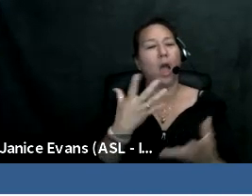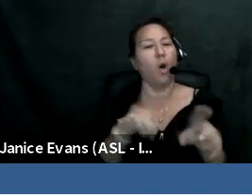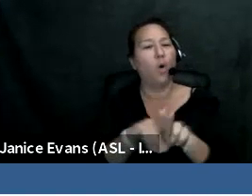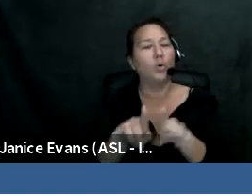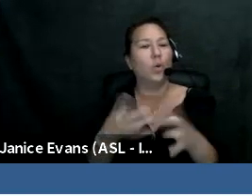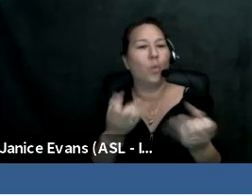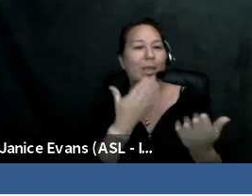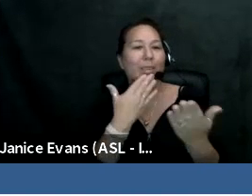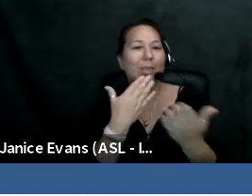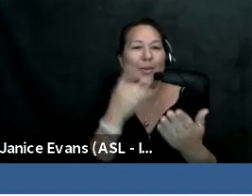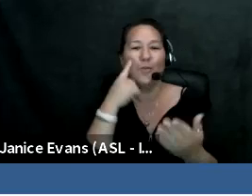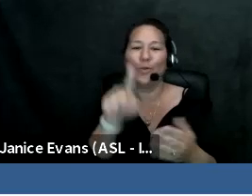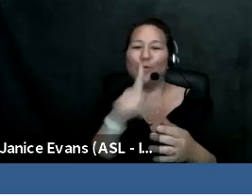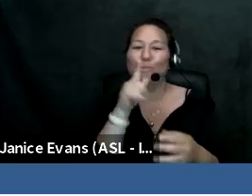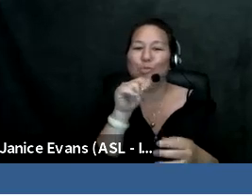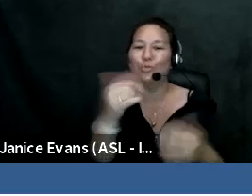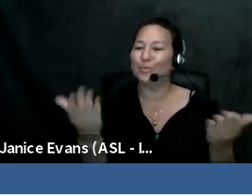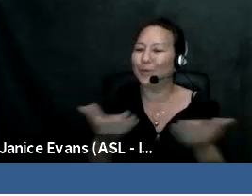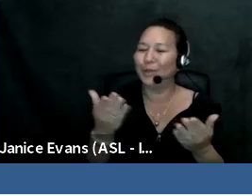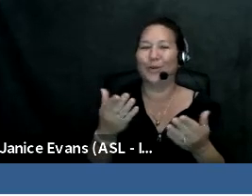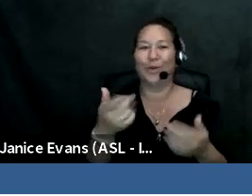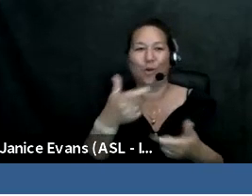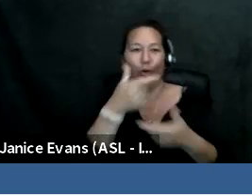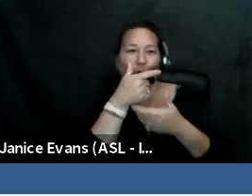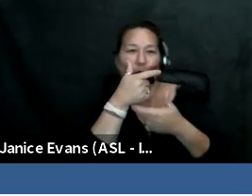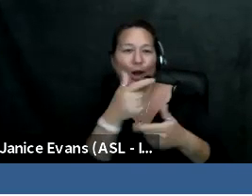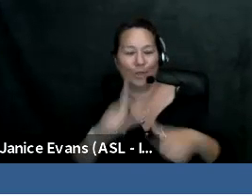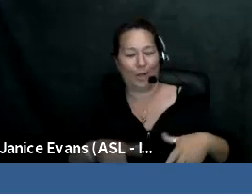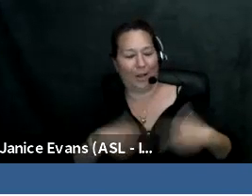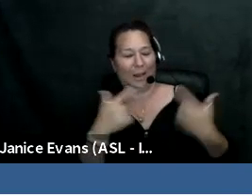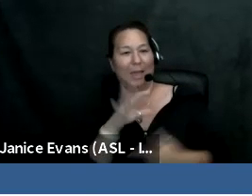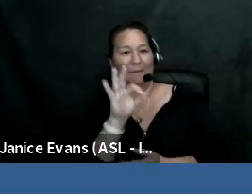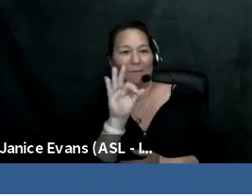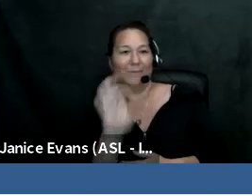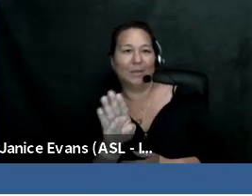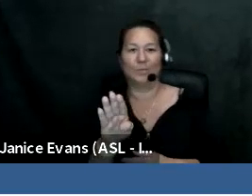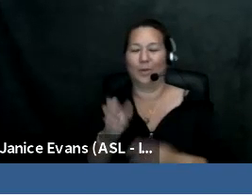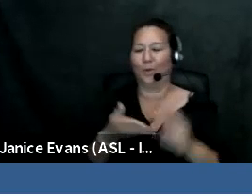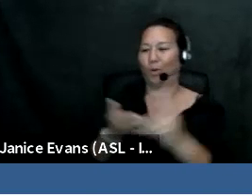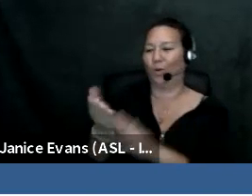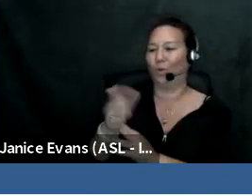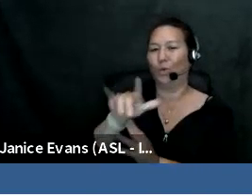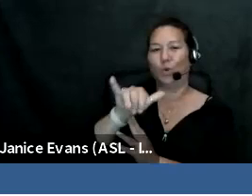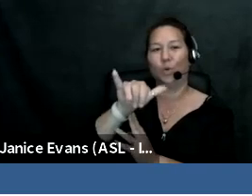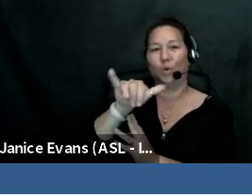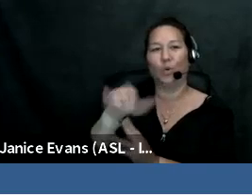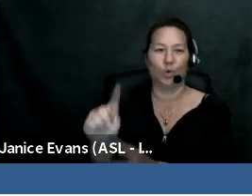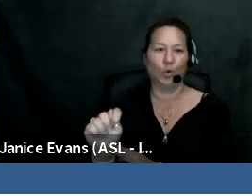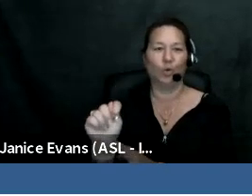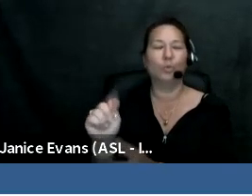who have attended, who are watching live on Facebook or YouTube, who submitted questions and who